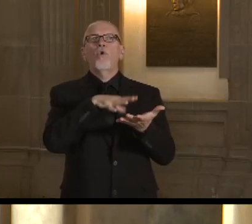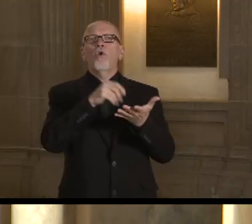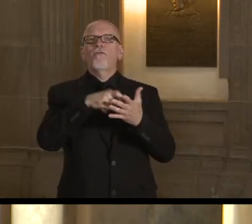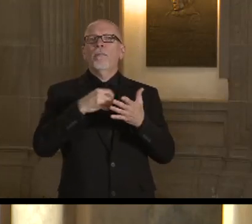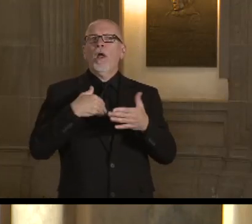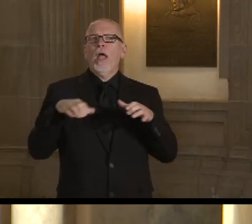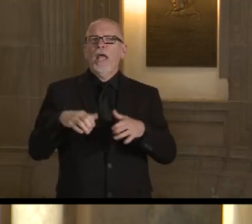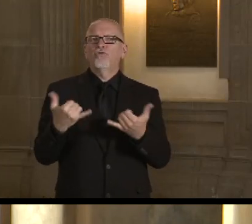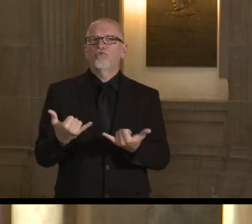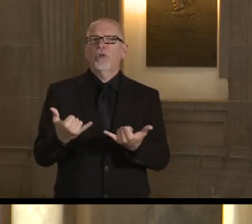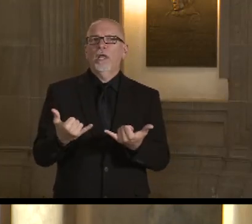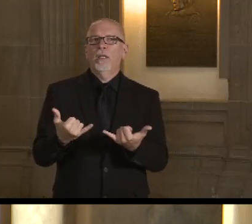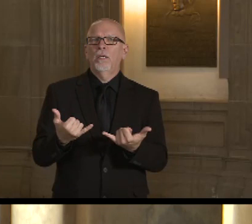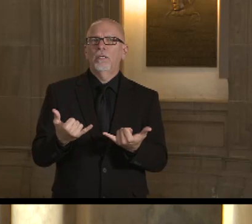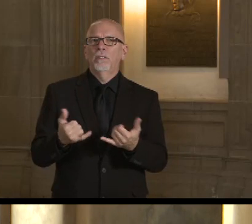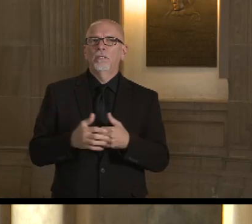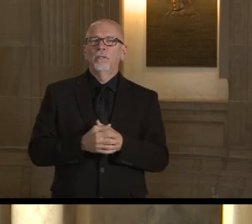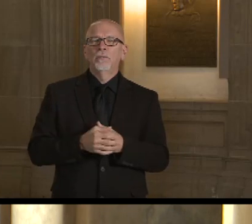actions today